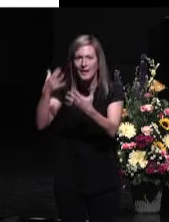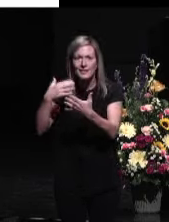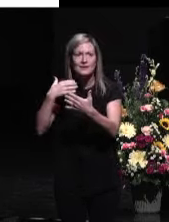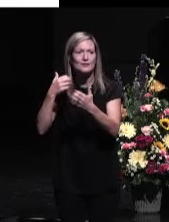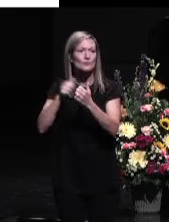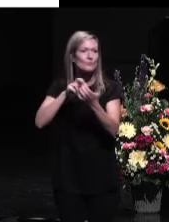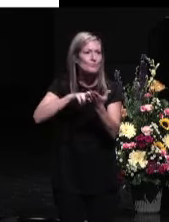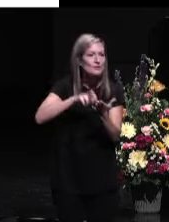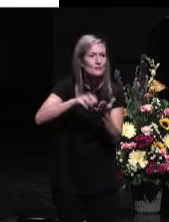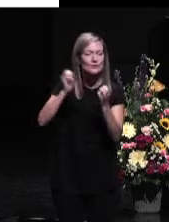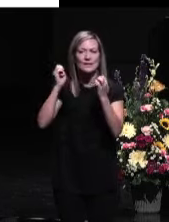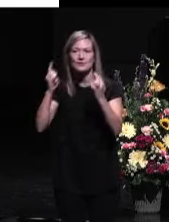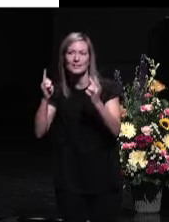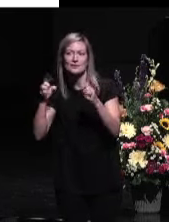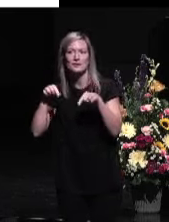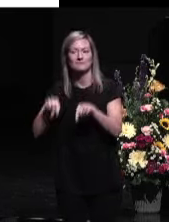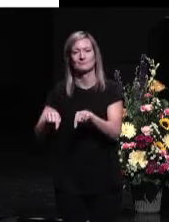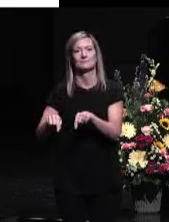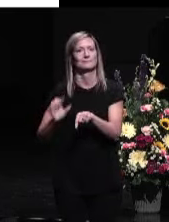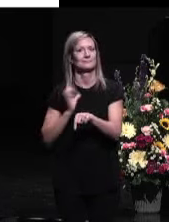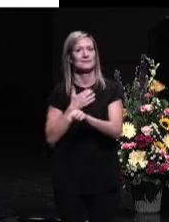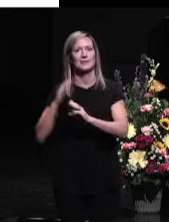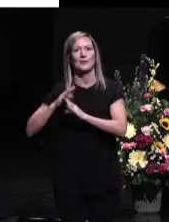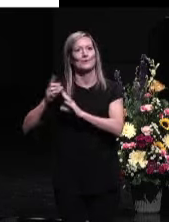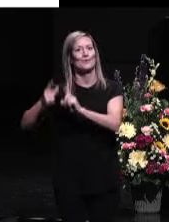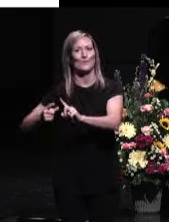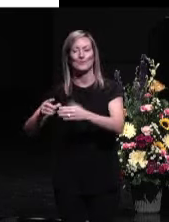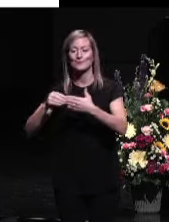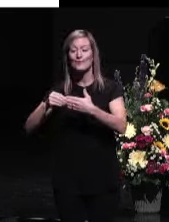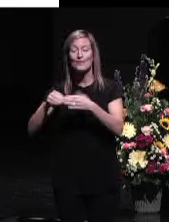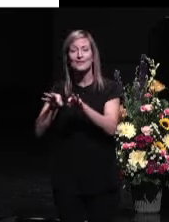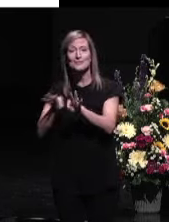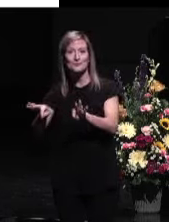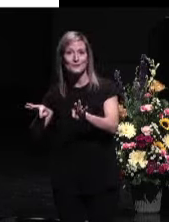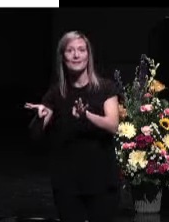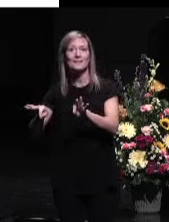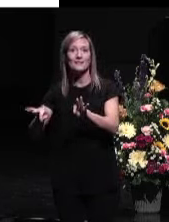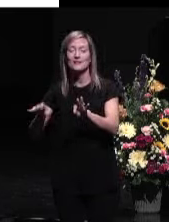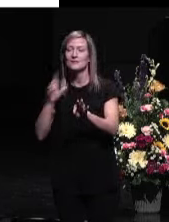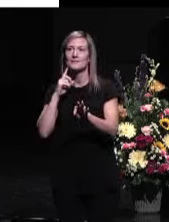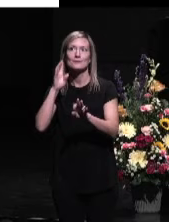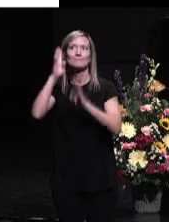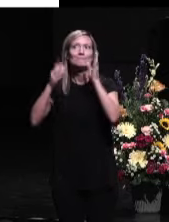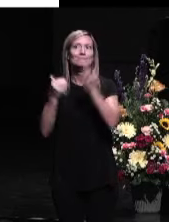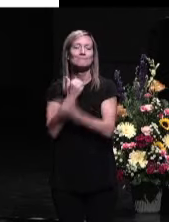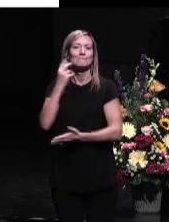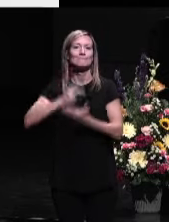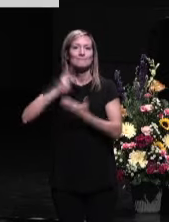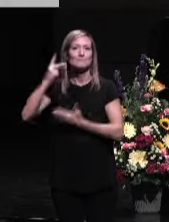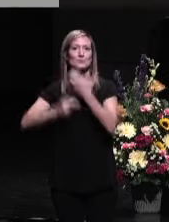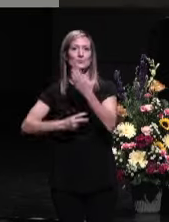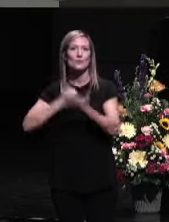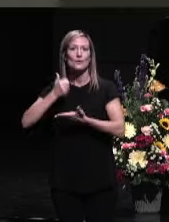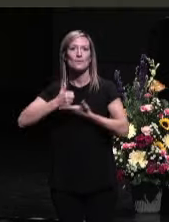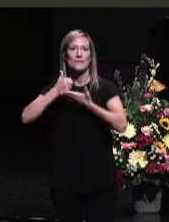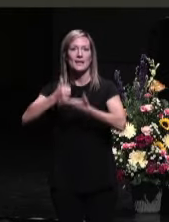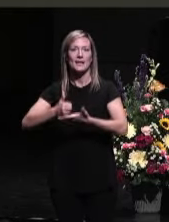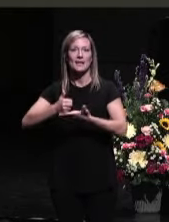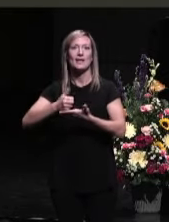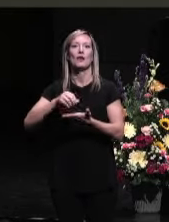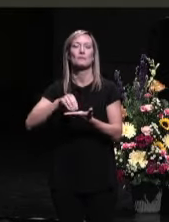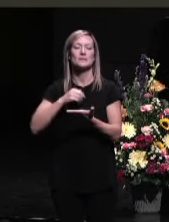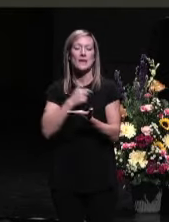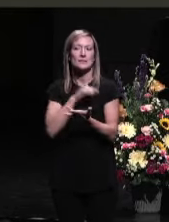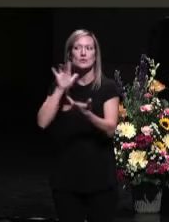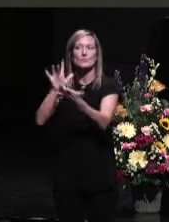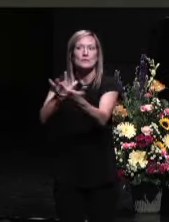education, this is what UWM is all about. So the Flex degree is an innovative program that expands dramatically our reach.